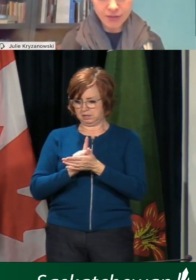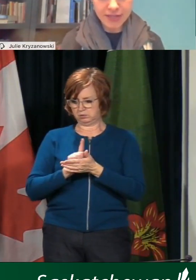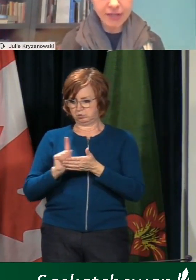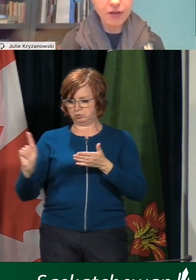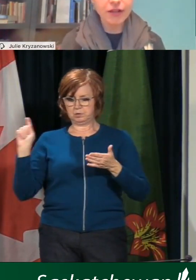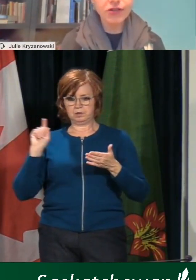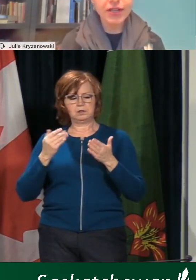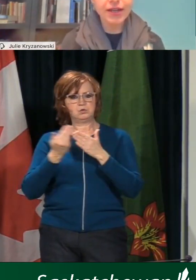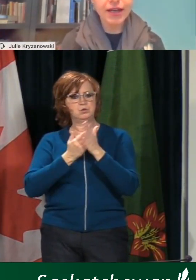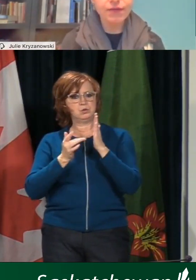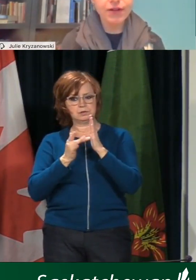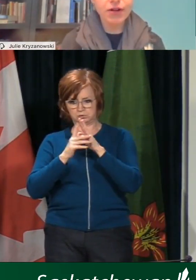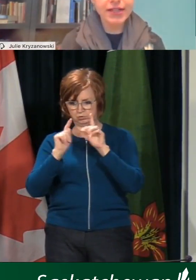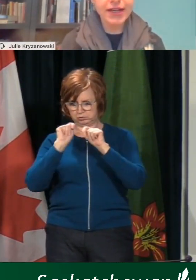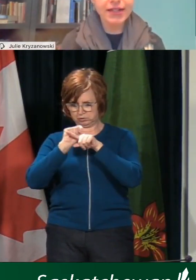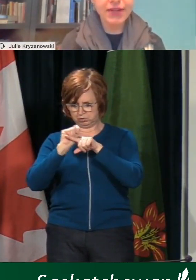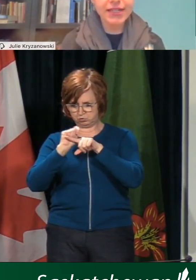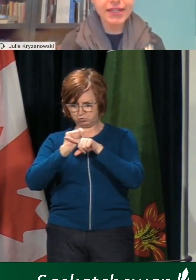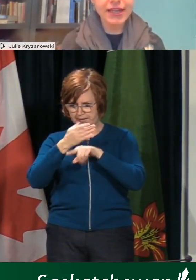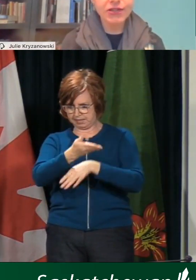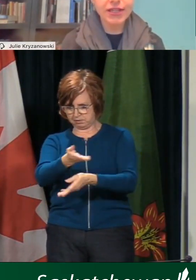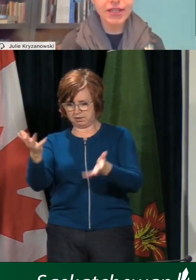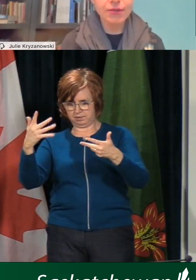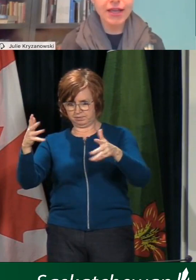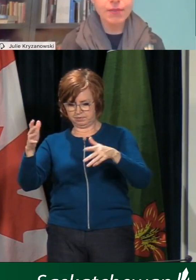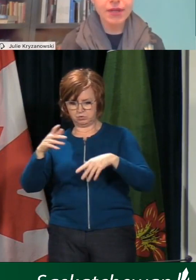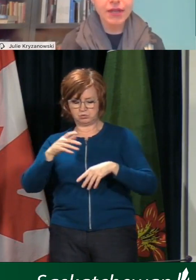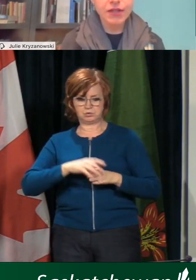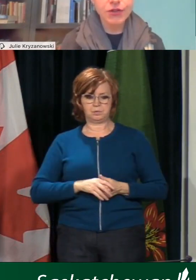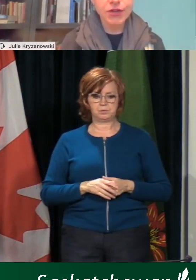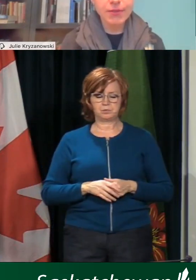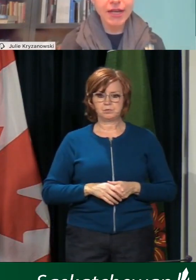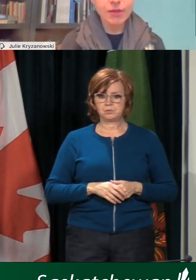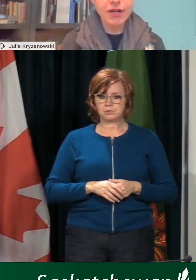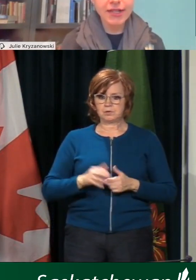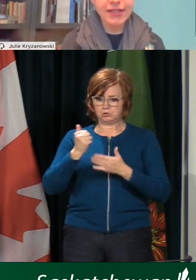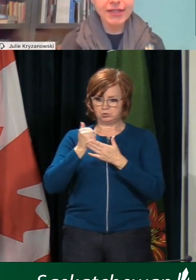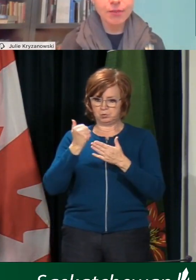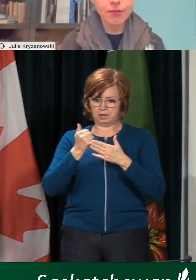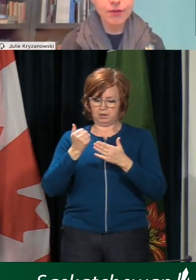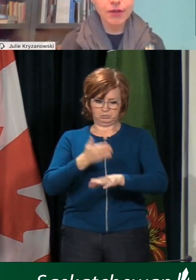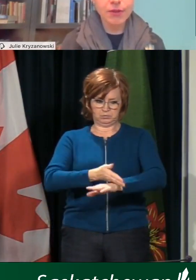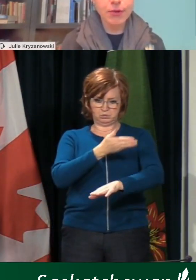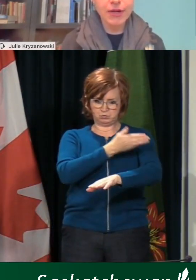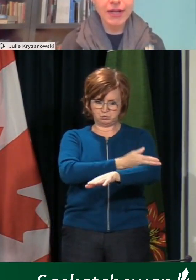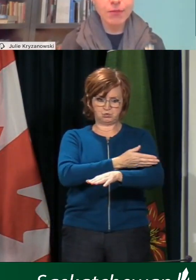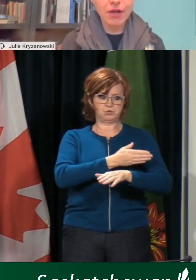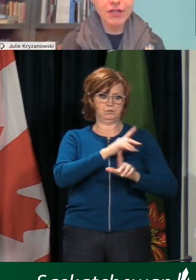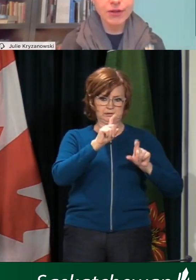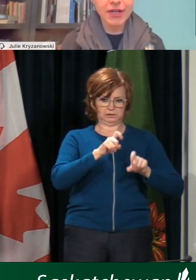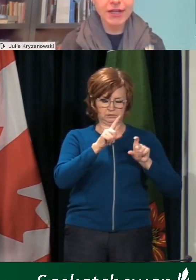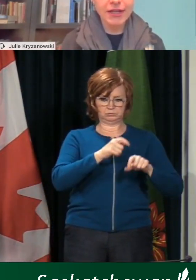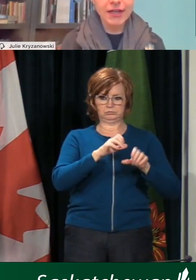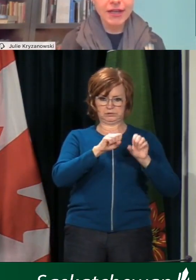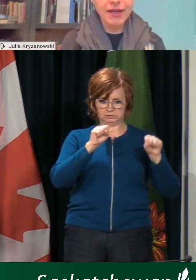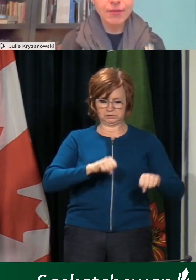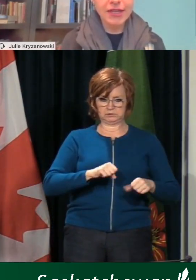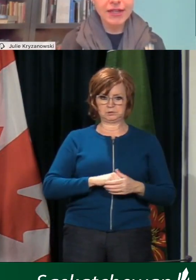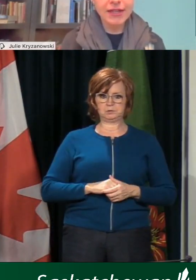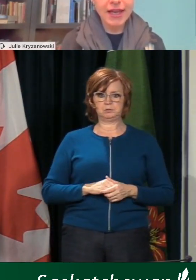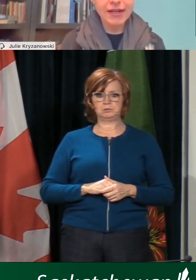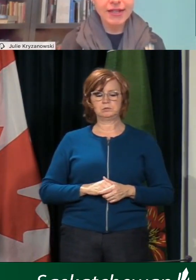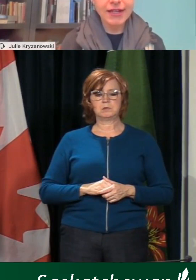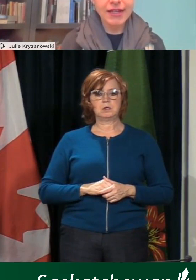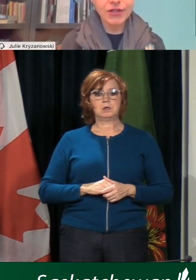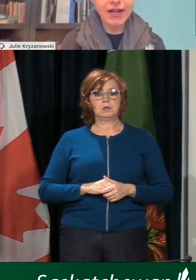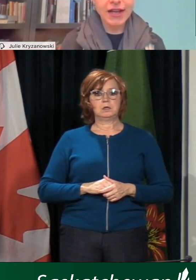new technology for contact investigation that will help streamline the process and improve our reporting and monitoring. Within